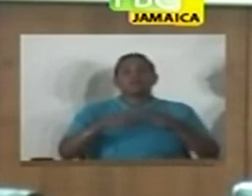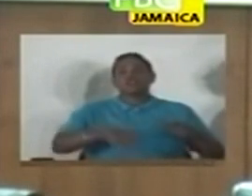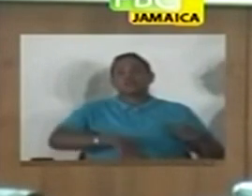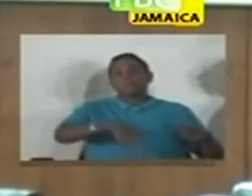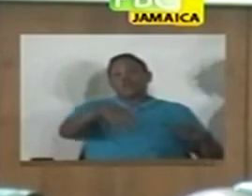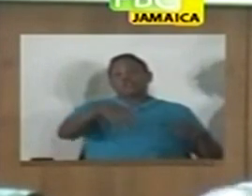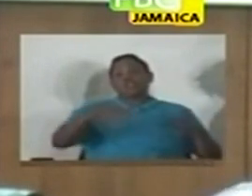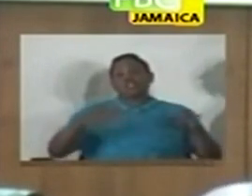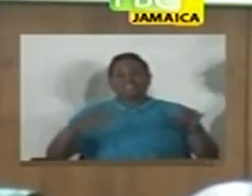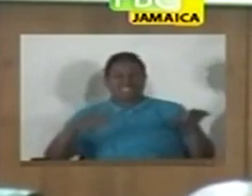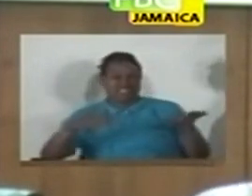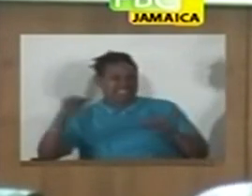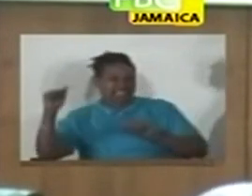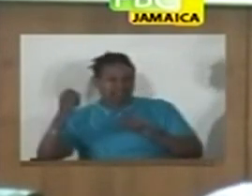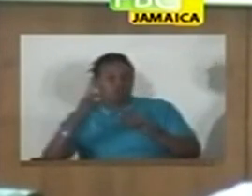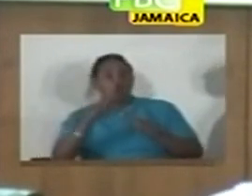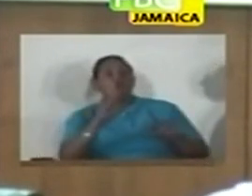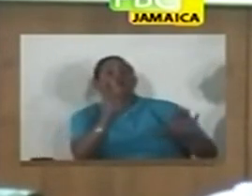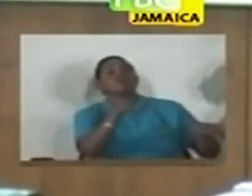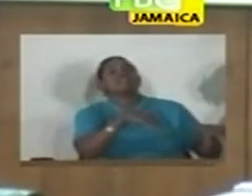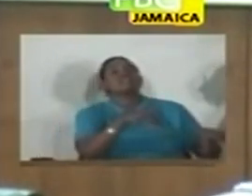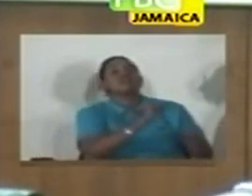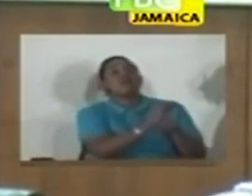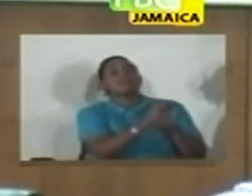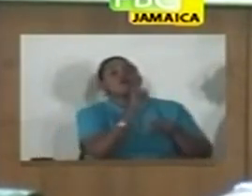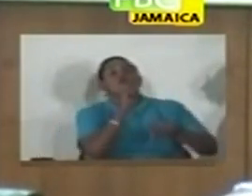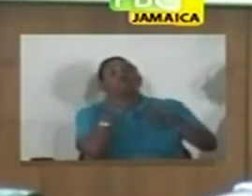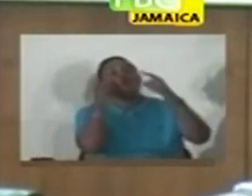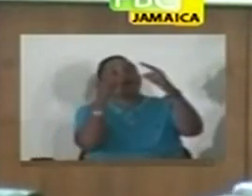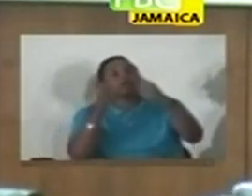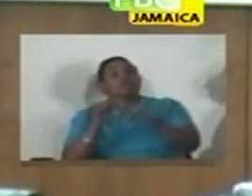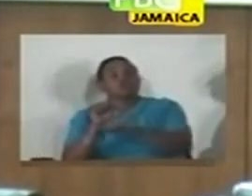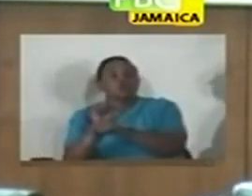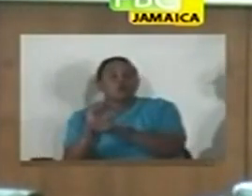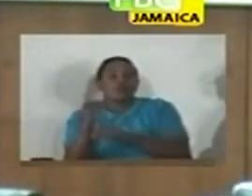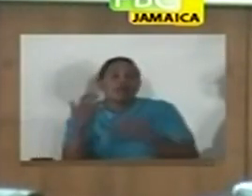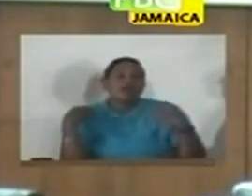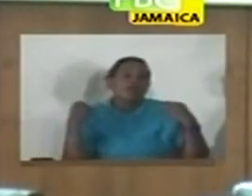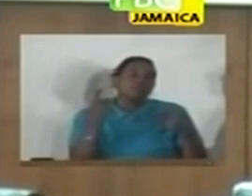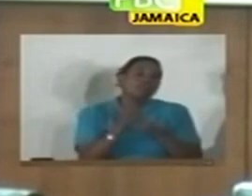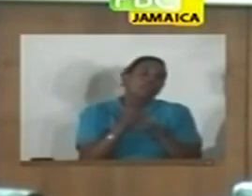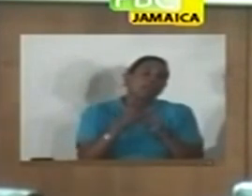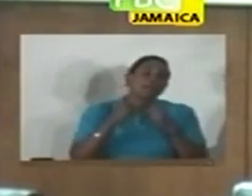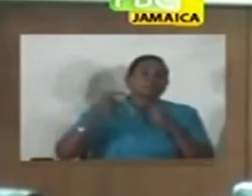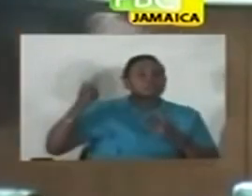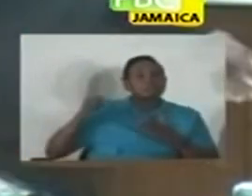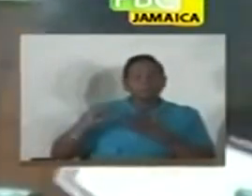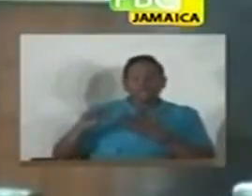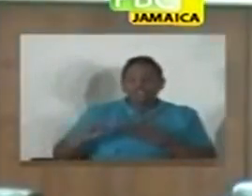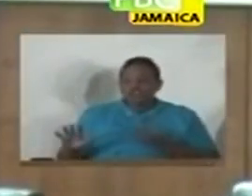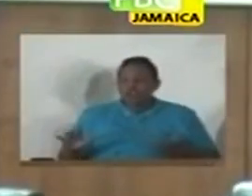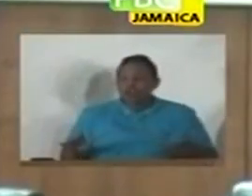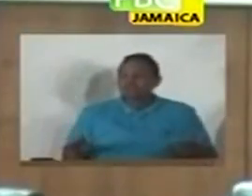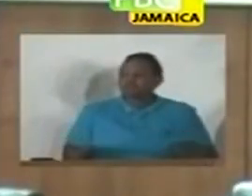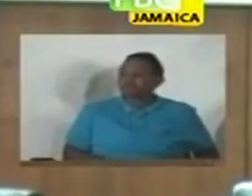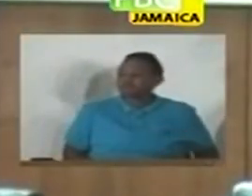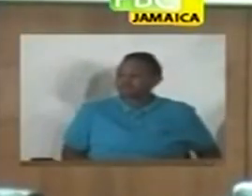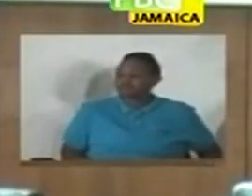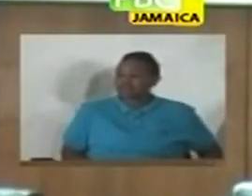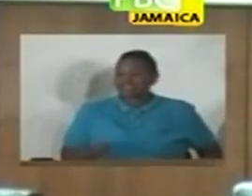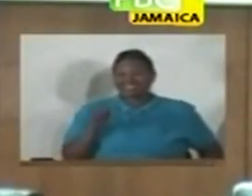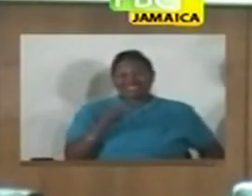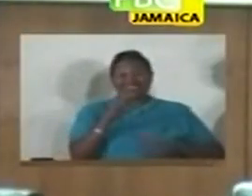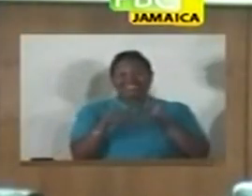leave, or to relieve the employer of obligations to workers such as health care and pensions. It is in these type